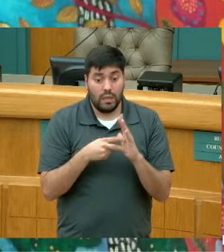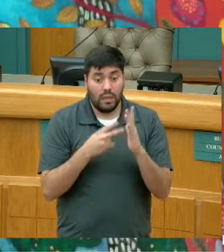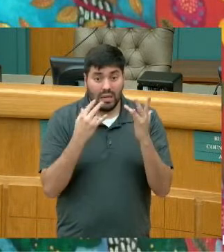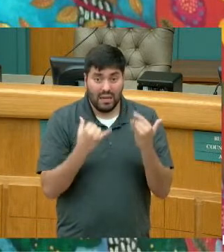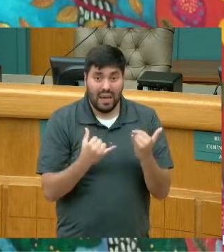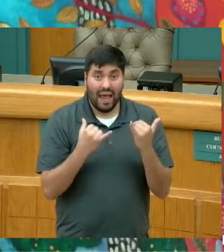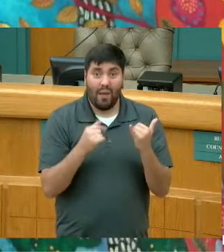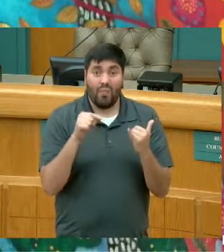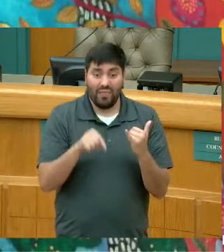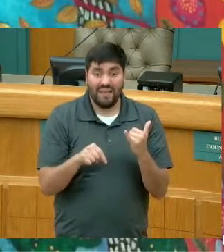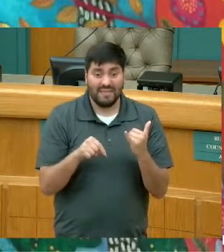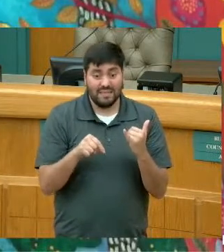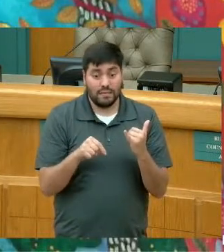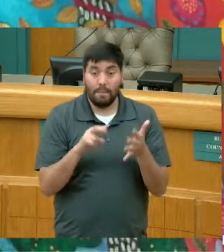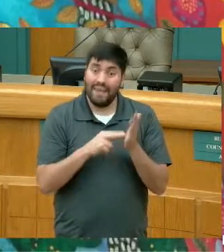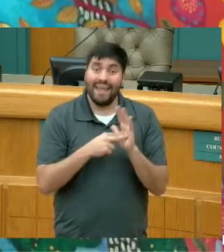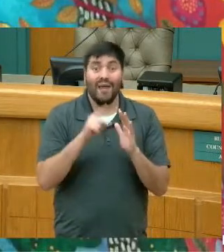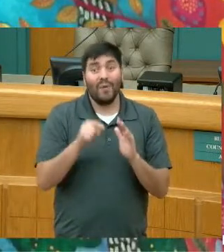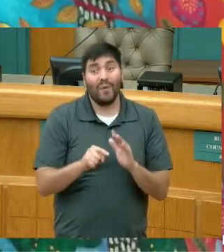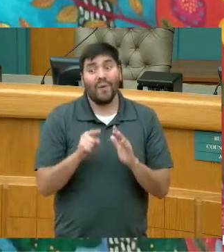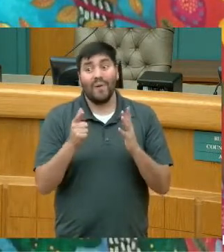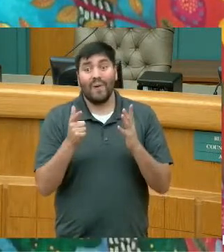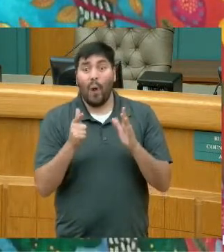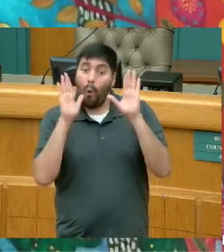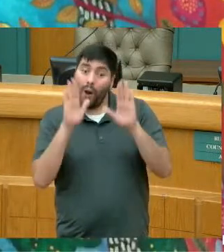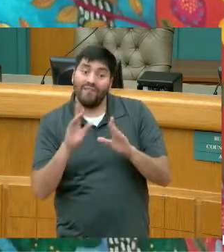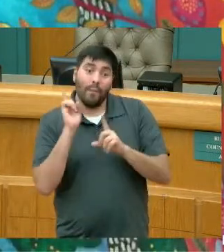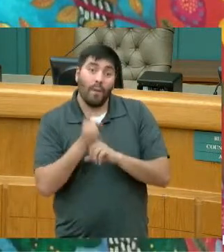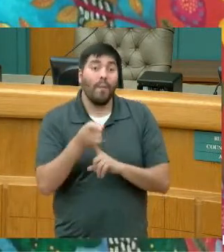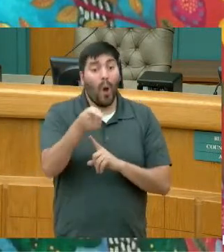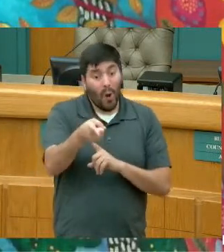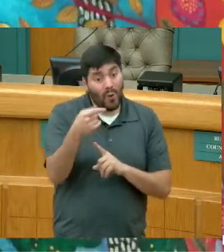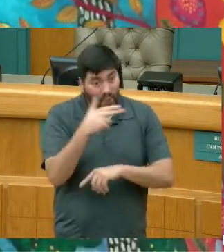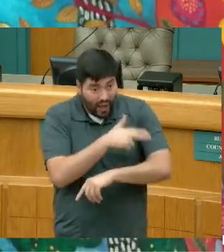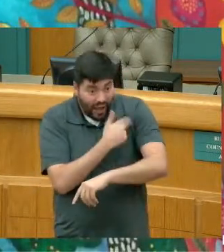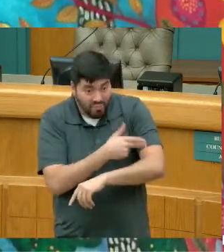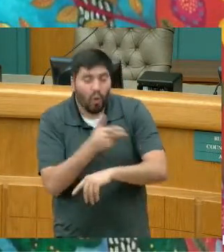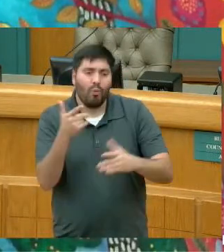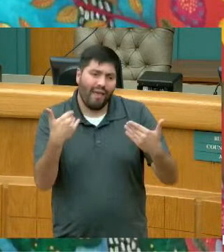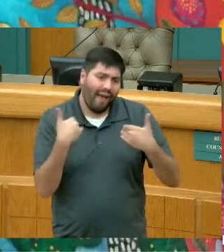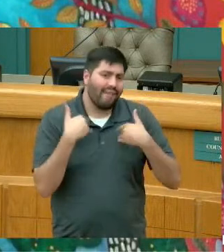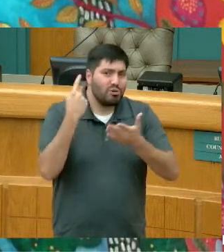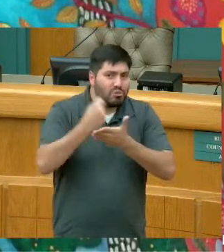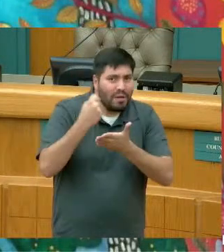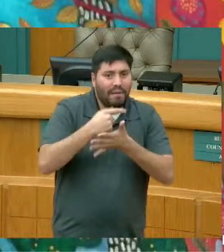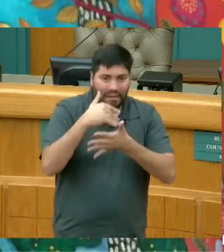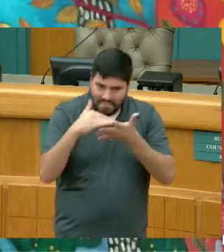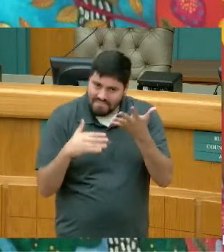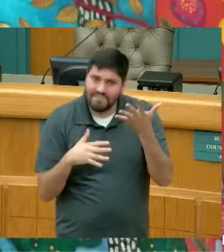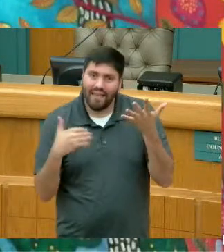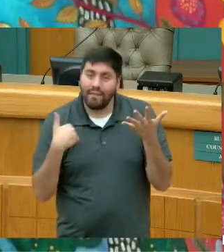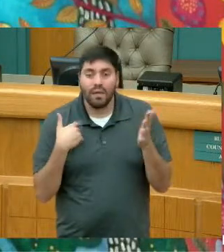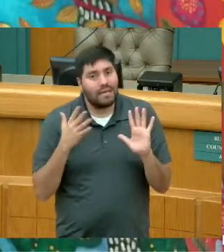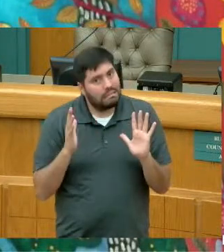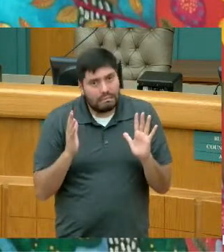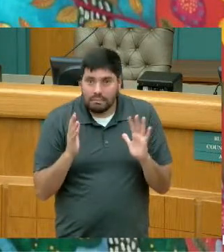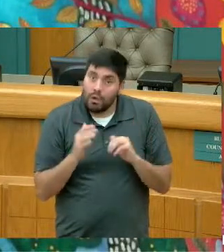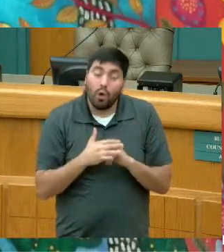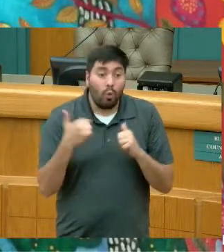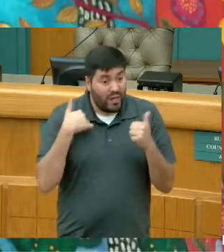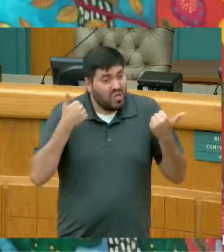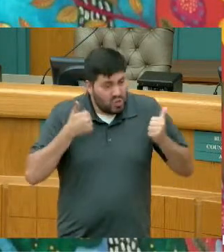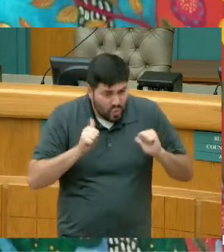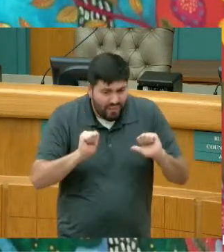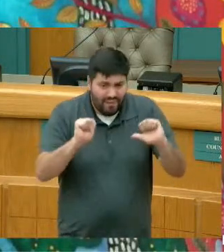to this wonderful moment where we say, if you're hospitalized, we have the perfect treatment for you. We do everything we can in our